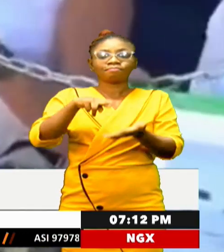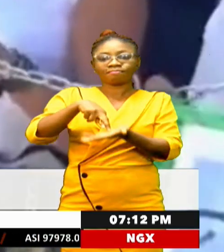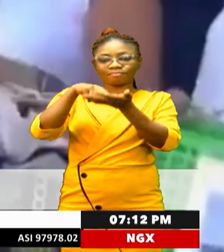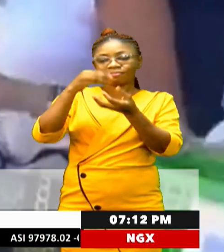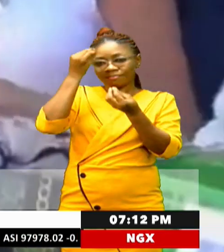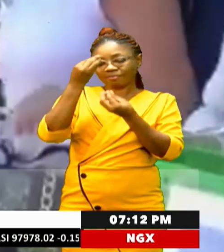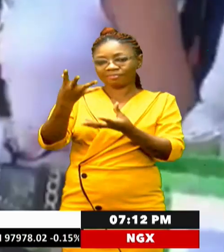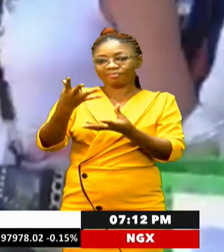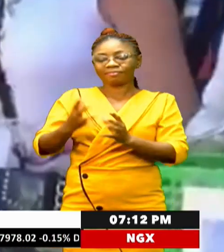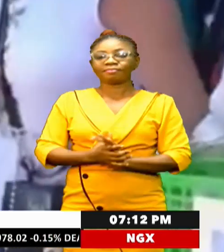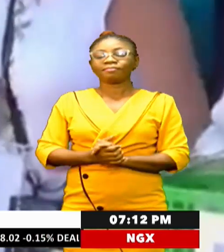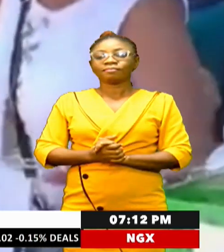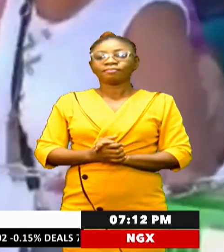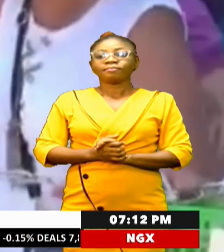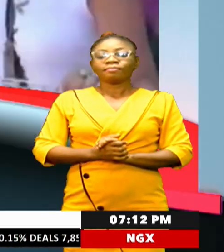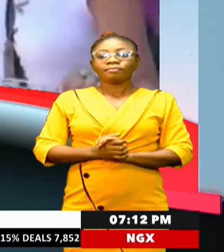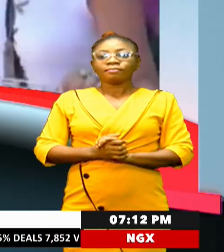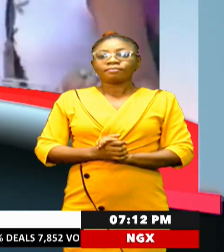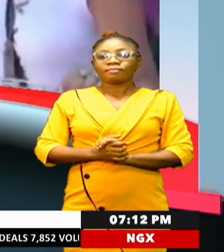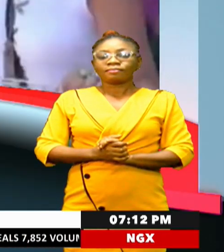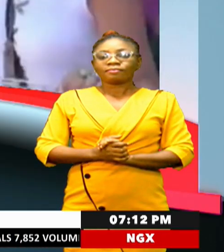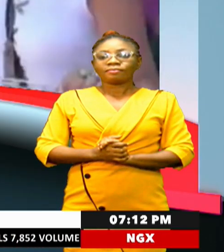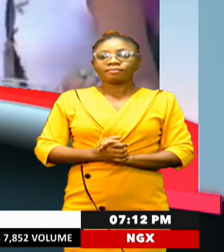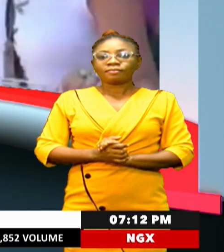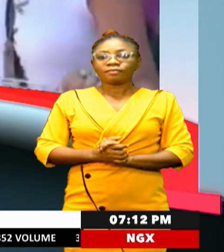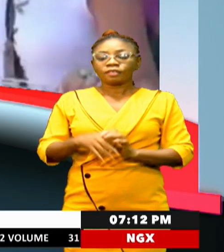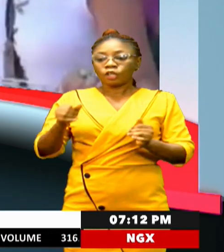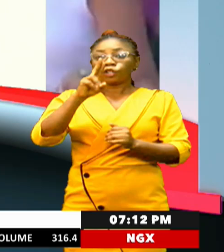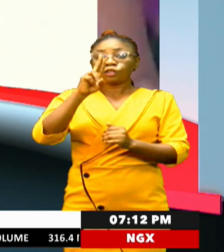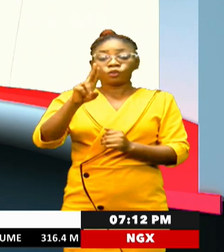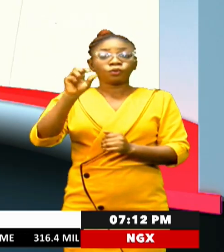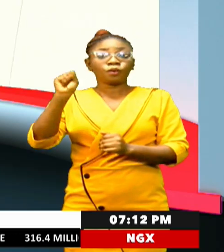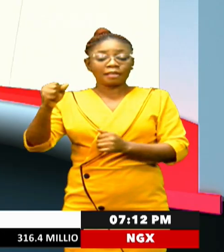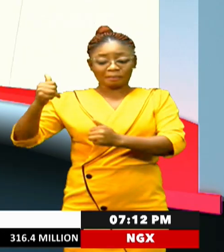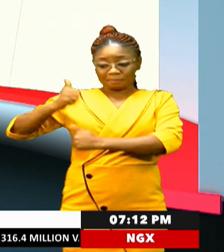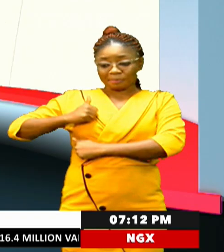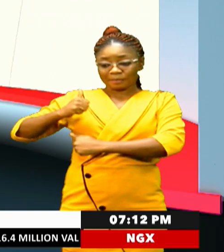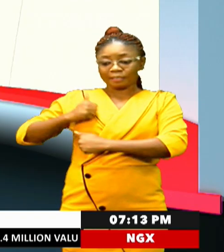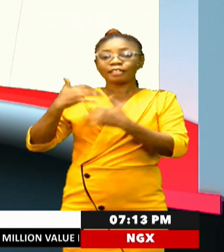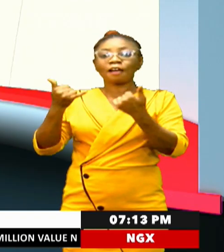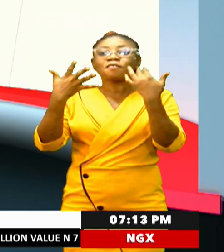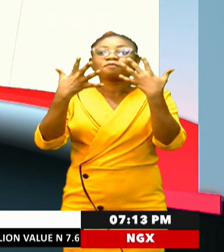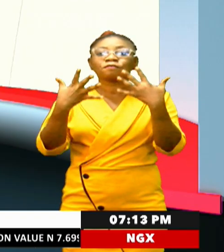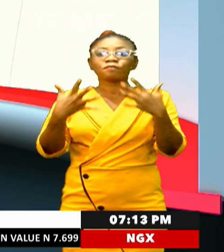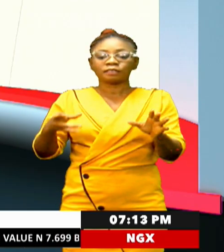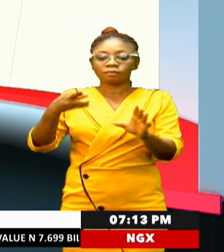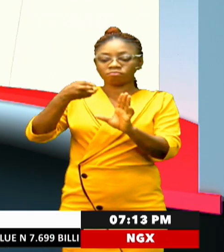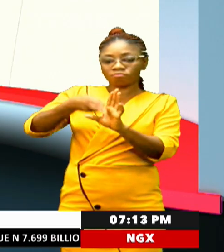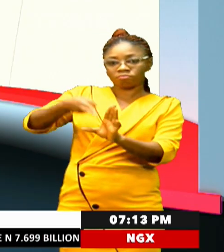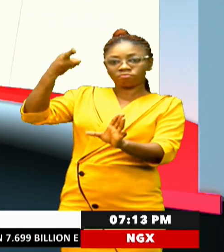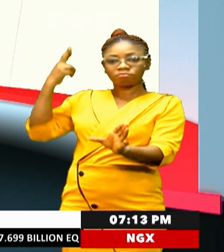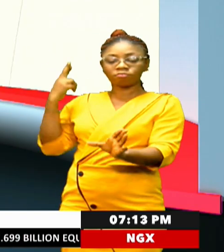Fashion, NTA News. And the United States military has completed its withdrawal from Air